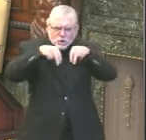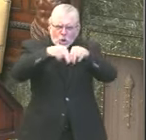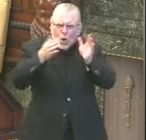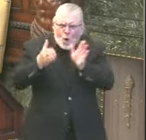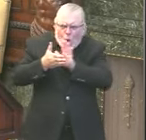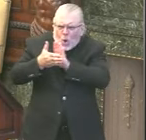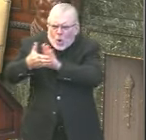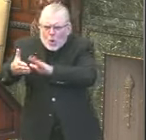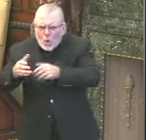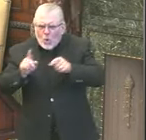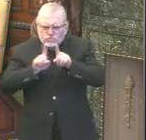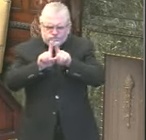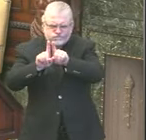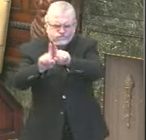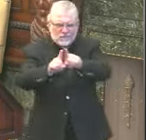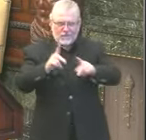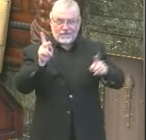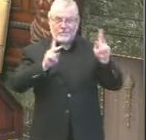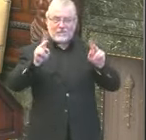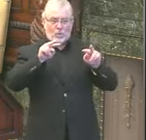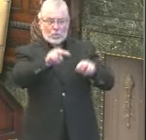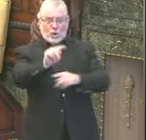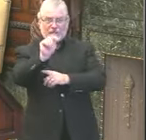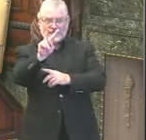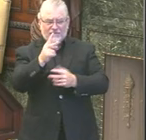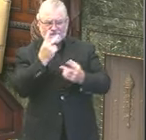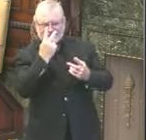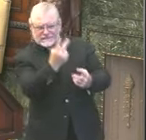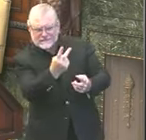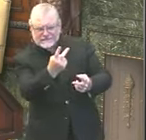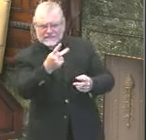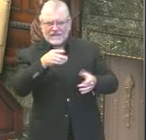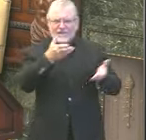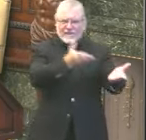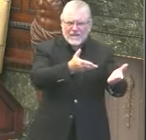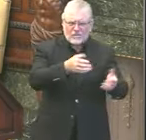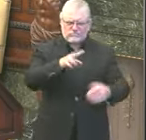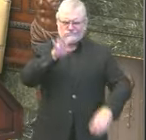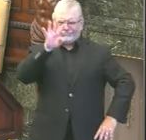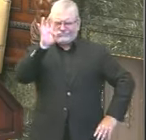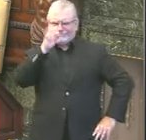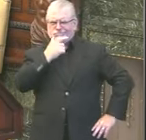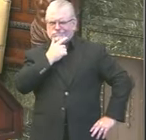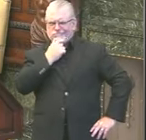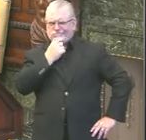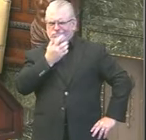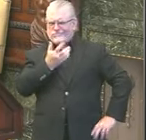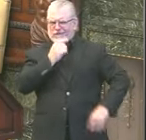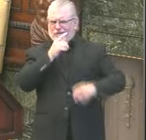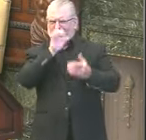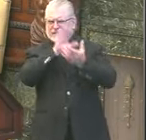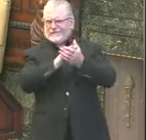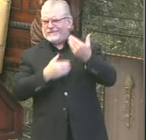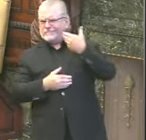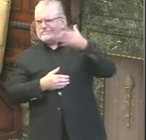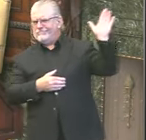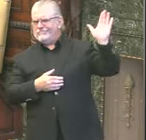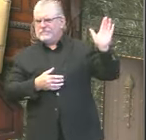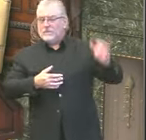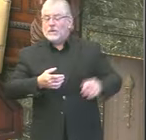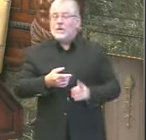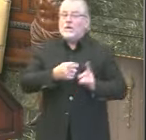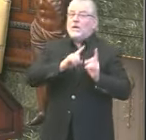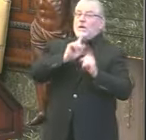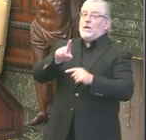question how the need to do that? Well, I mean, just say in the protest, what I observed was that most people